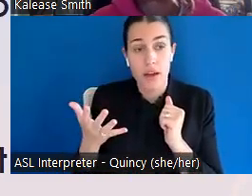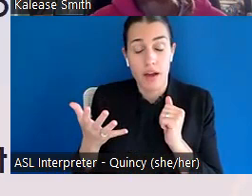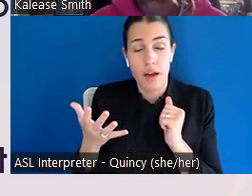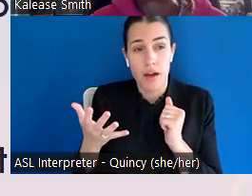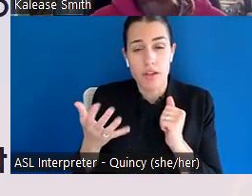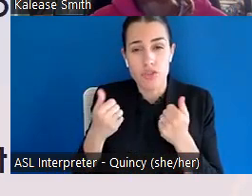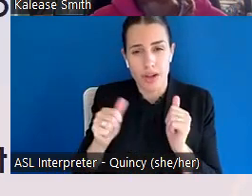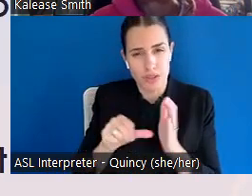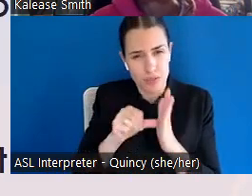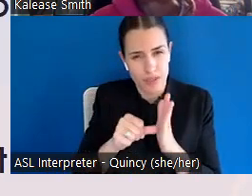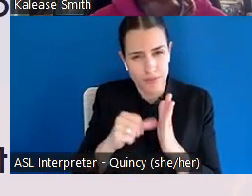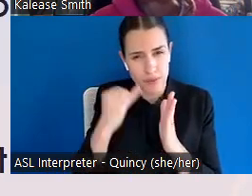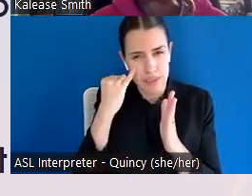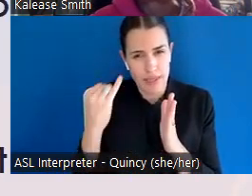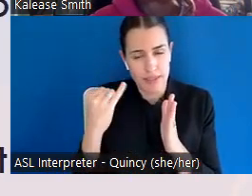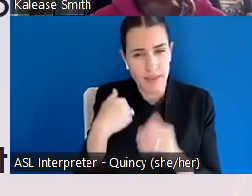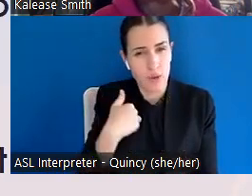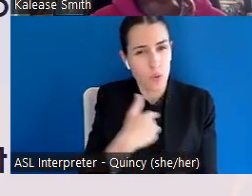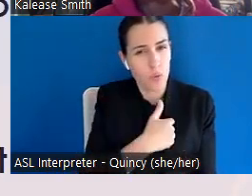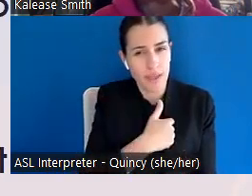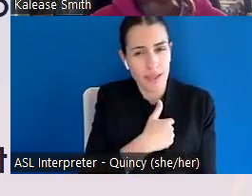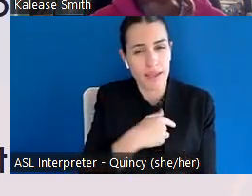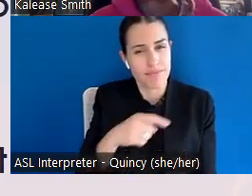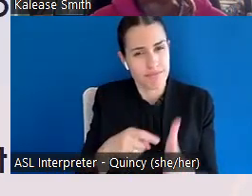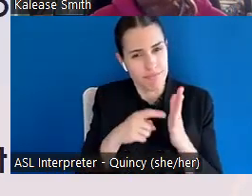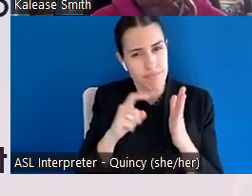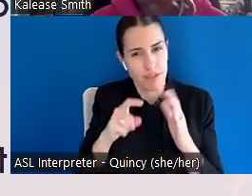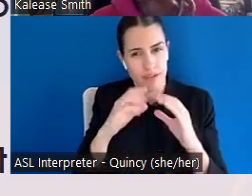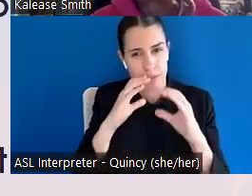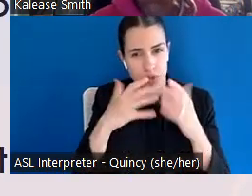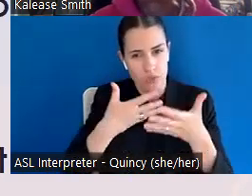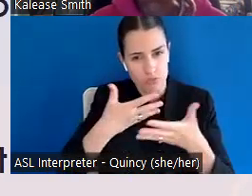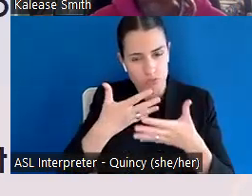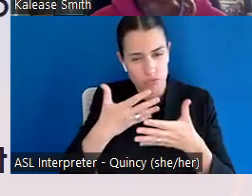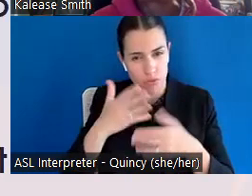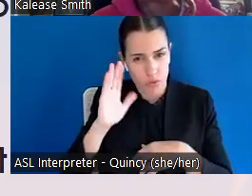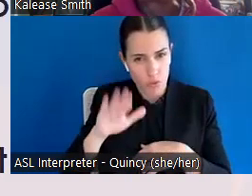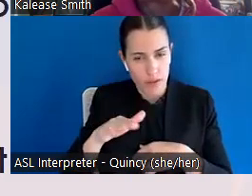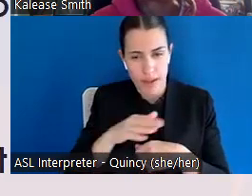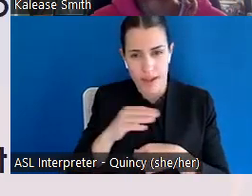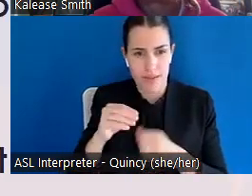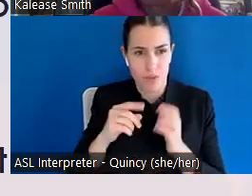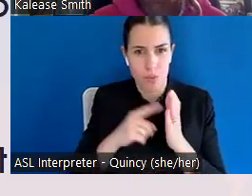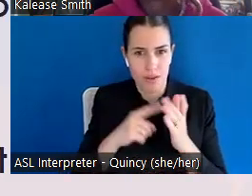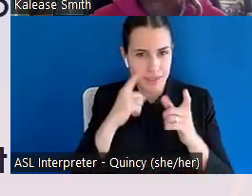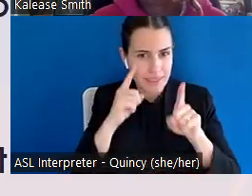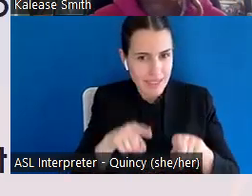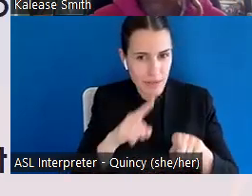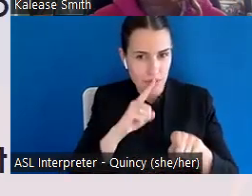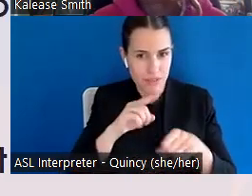reinforce the idea that we just have to have communication, and that is really, in my mind, what consent is really grounded